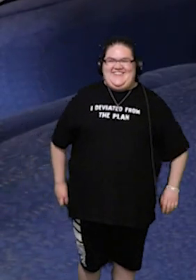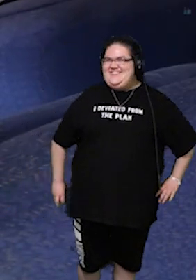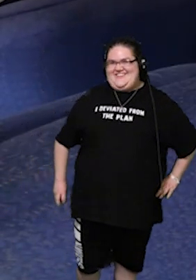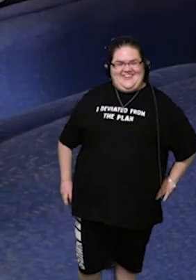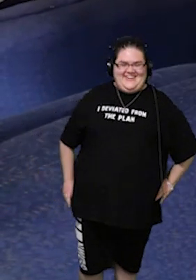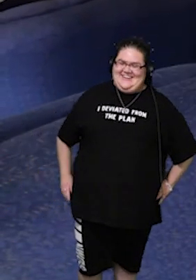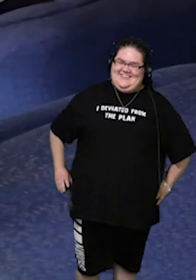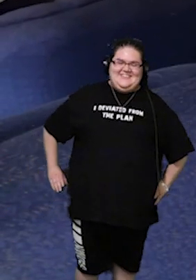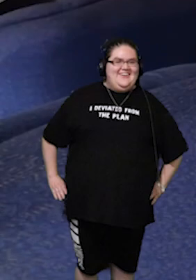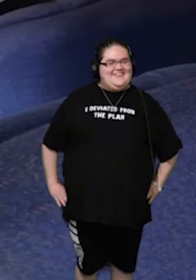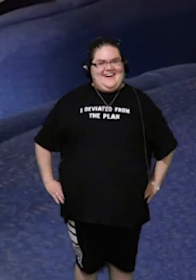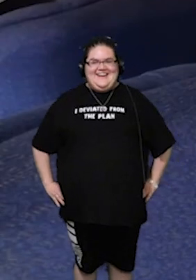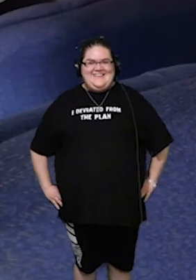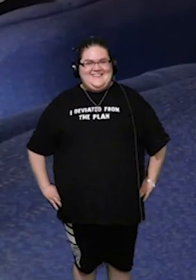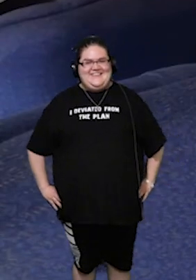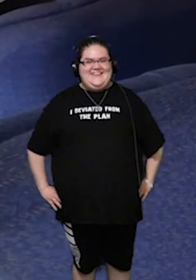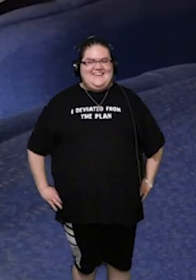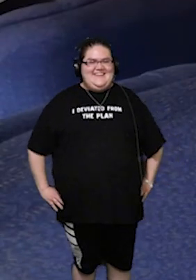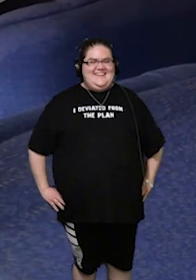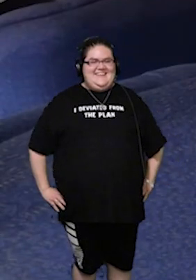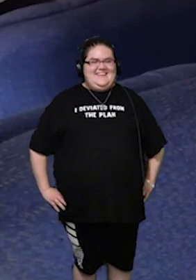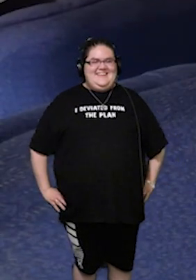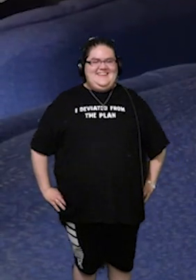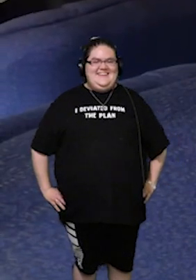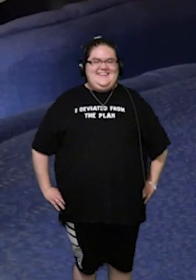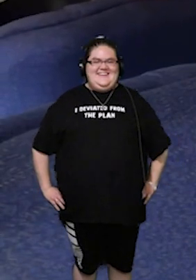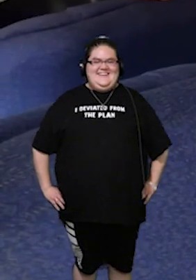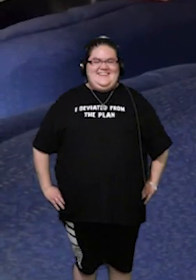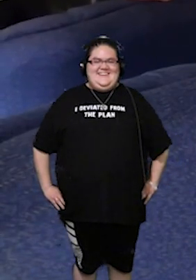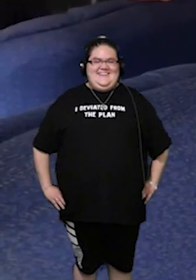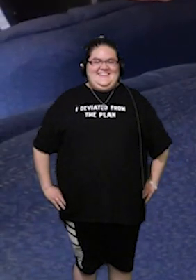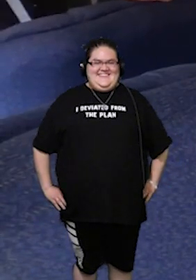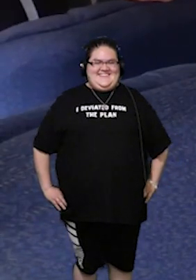lads. I don't know, guys. Well, I can see JJ.